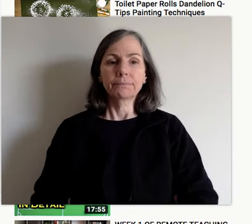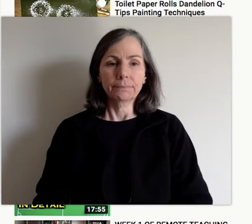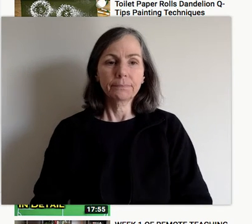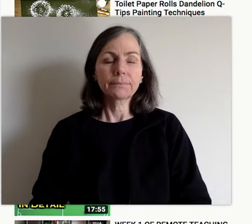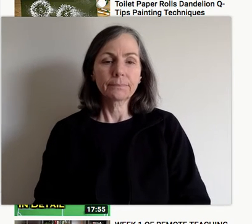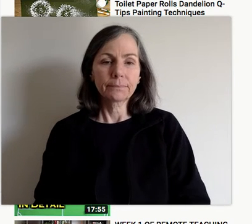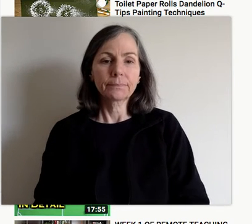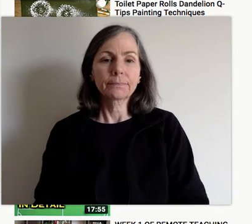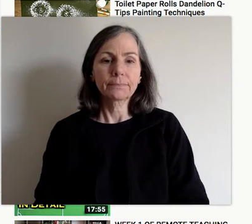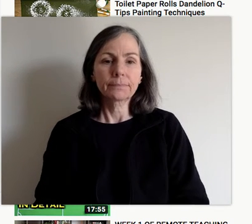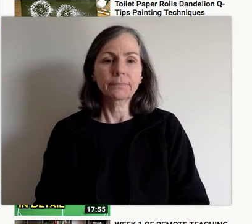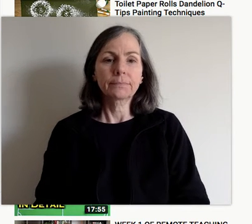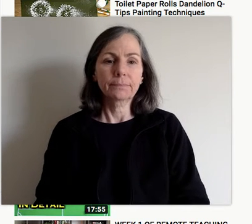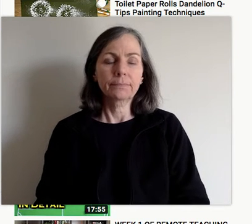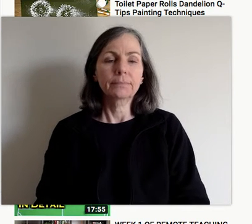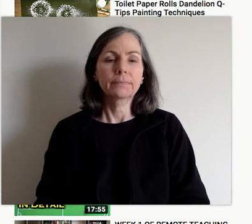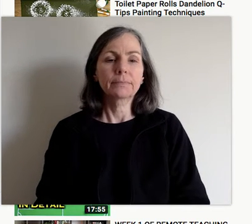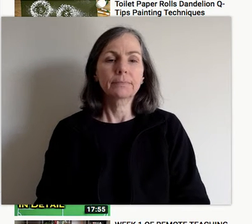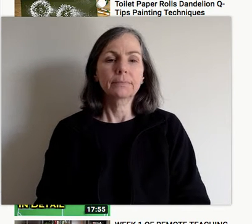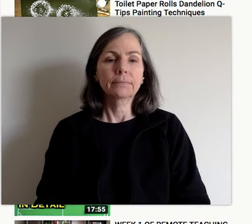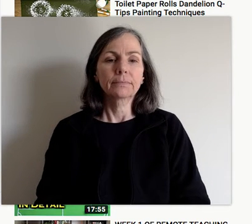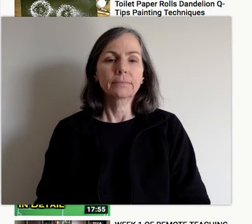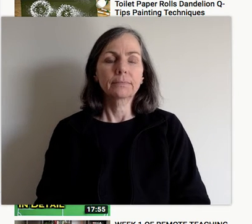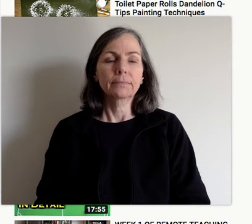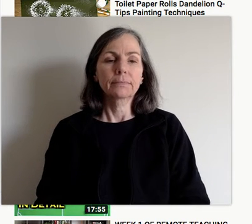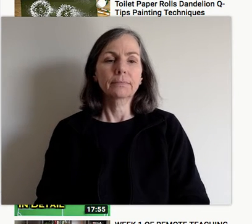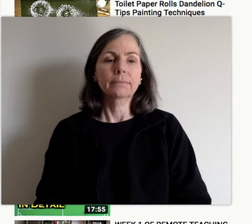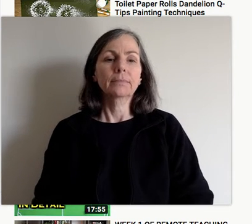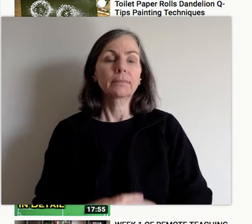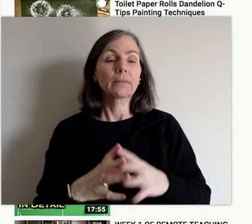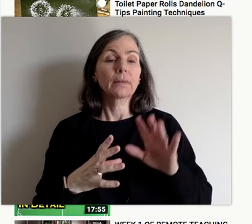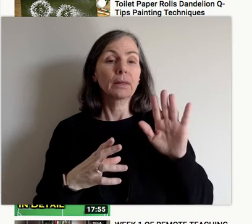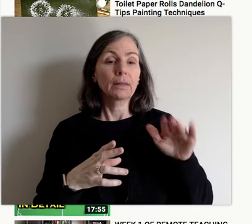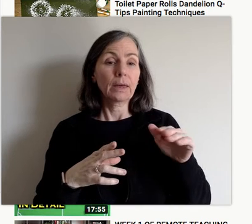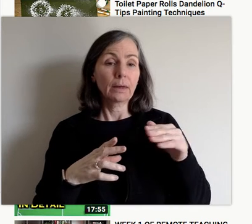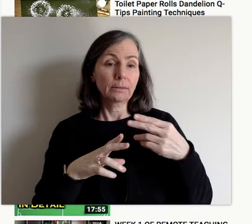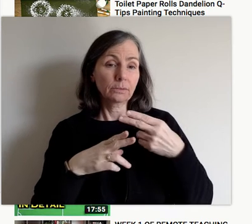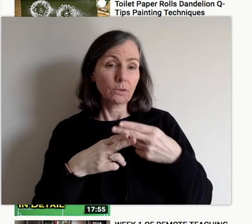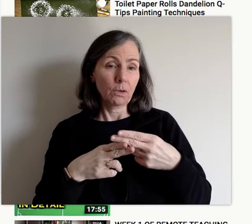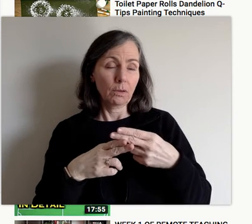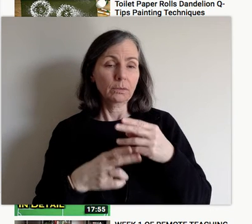we have a low point, which we call our minimum.